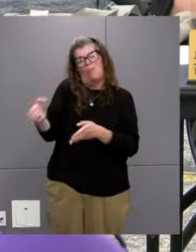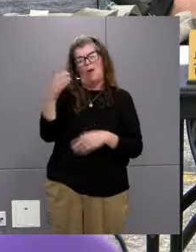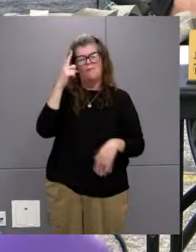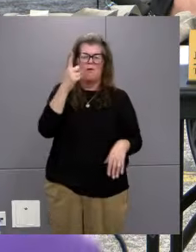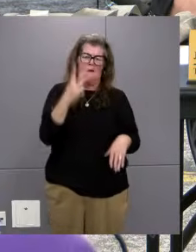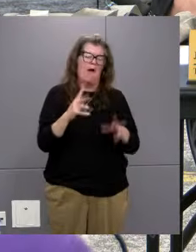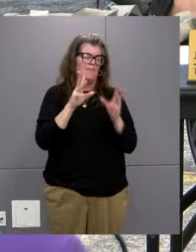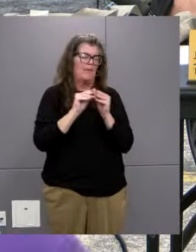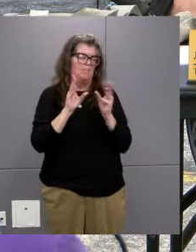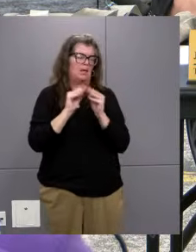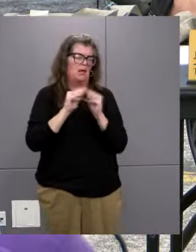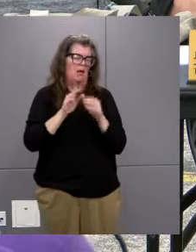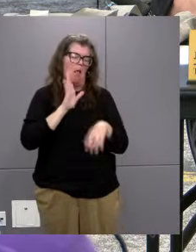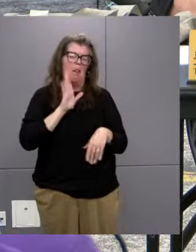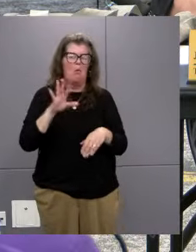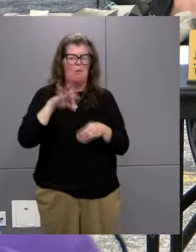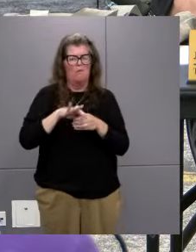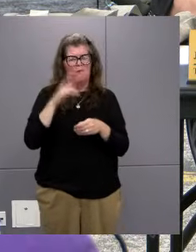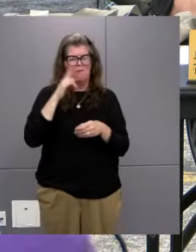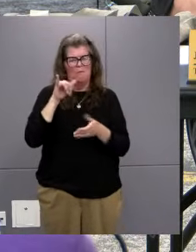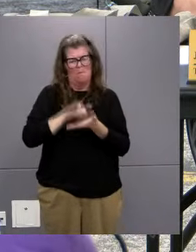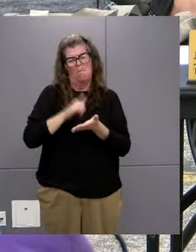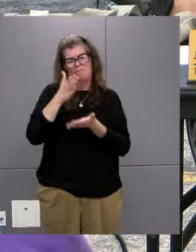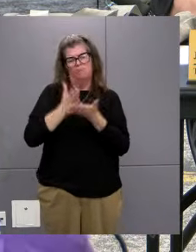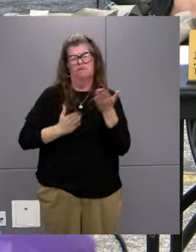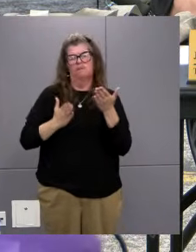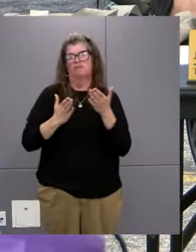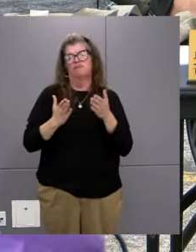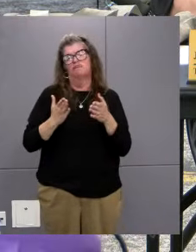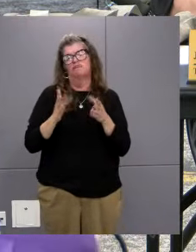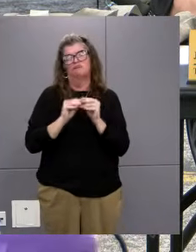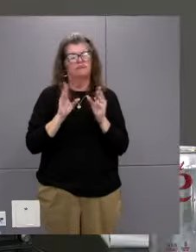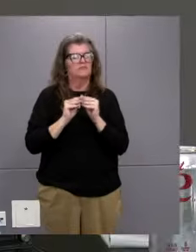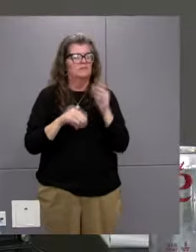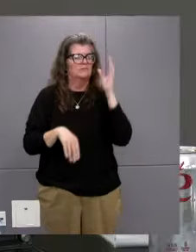so I'll vote on that half. That.